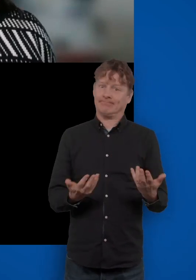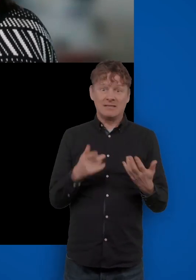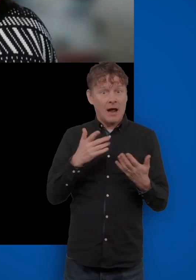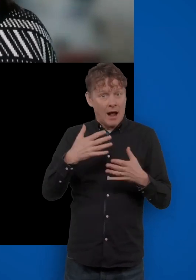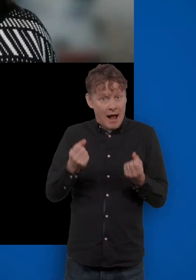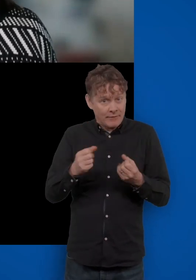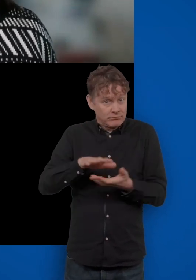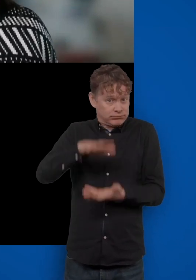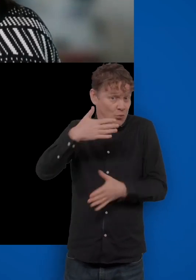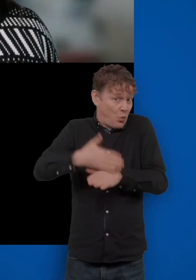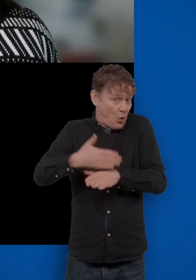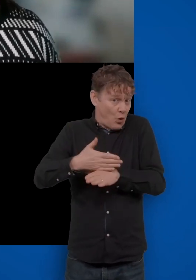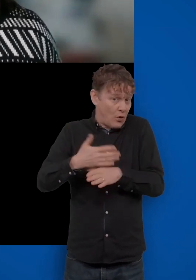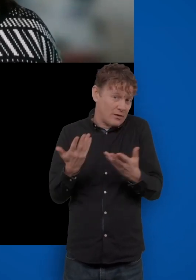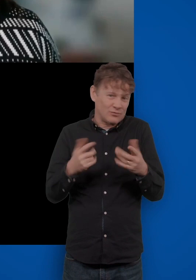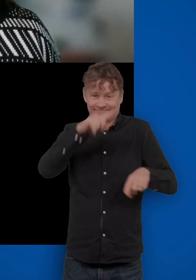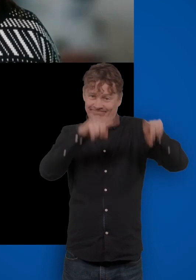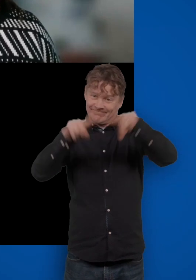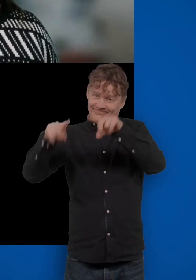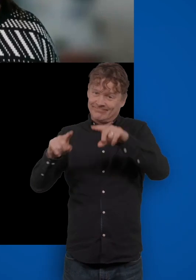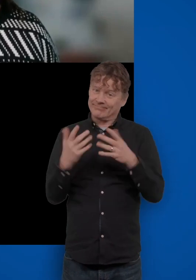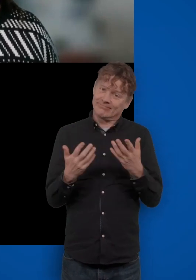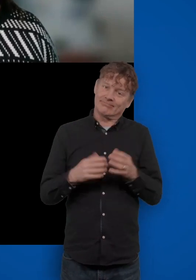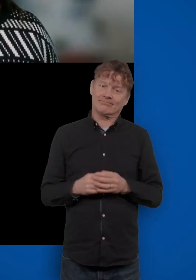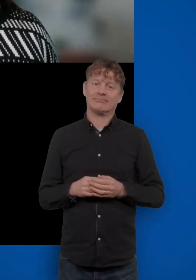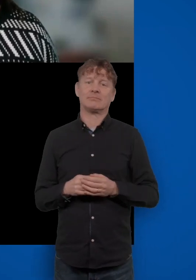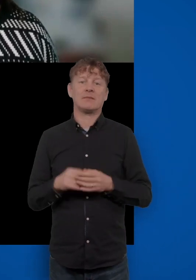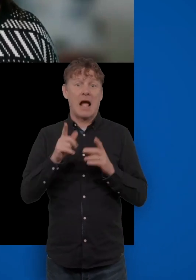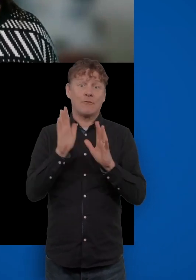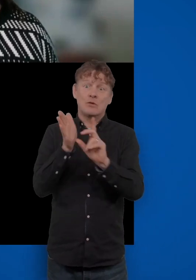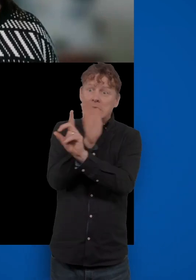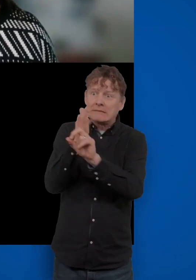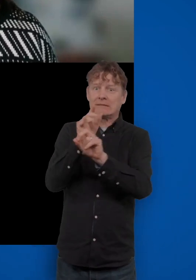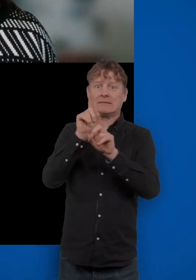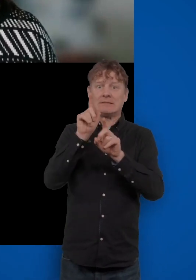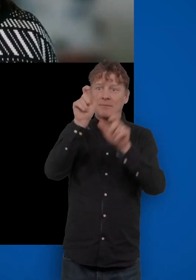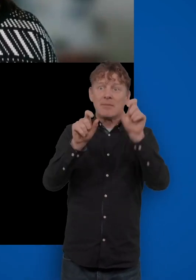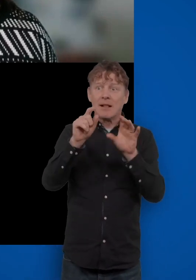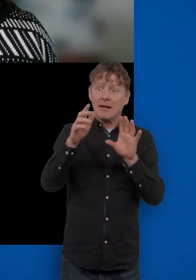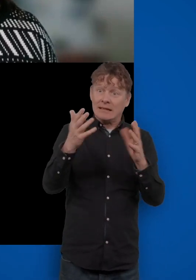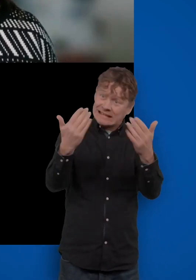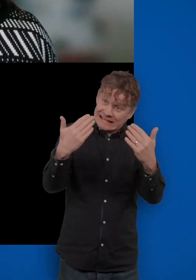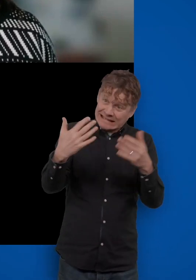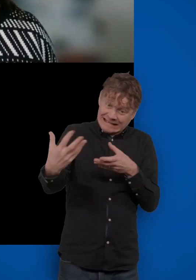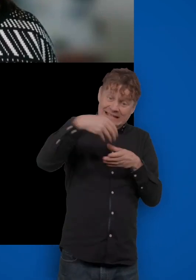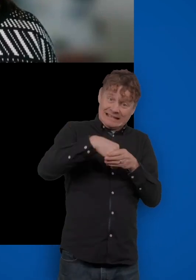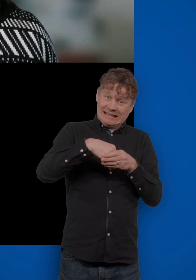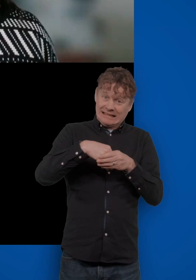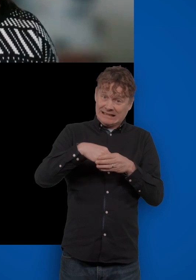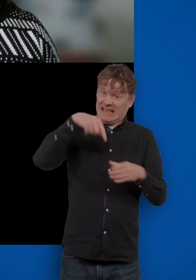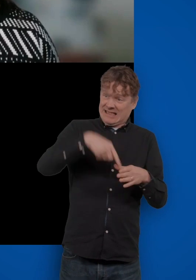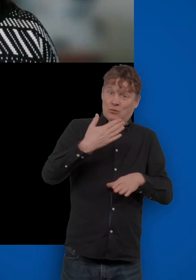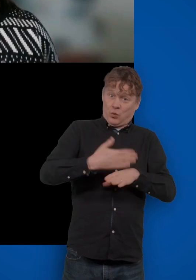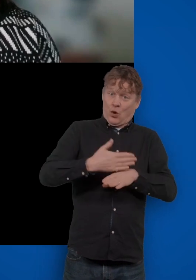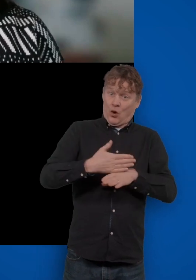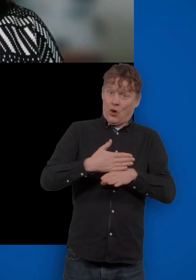be work to be done to actually get those outcomes, but persuading people that there's a link between